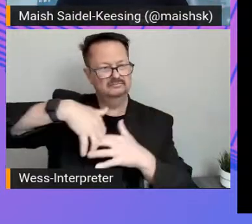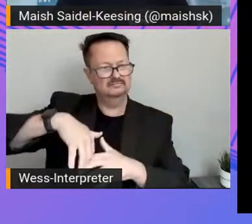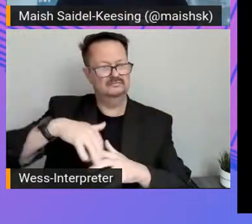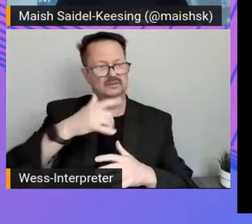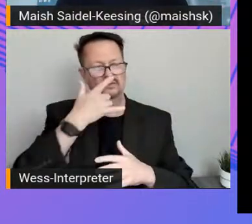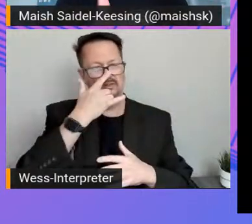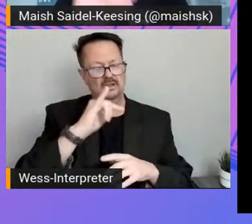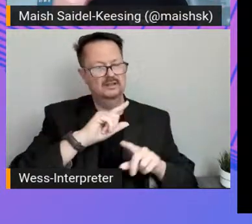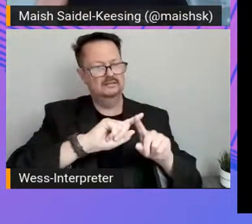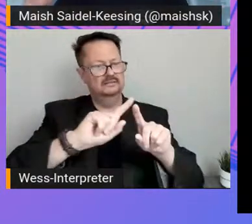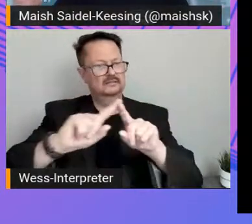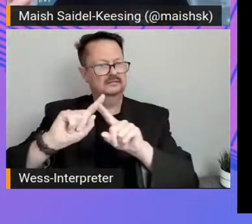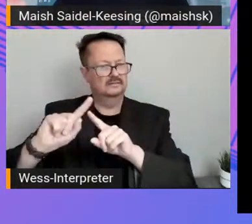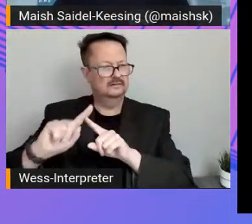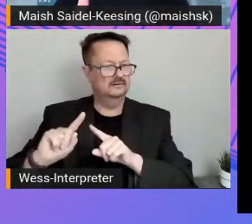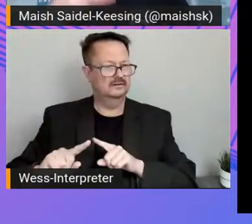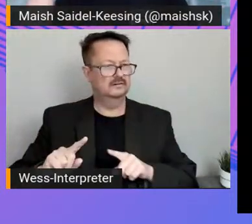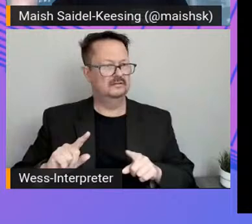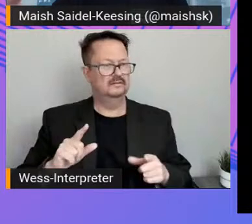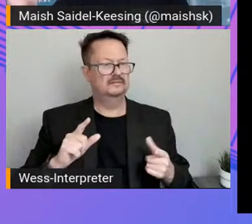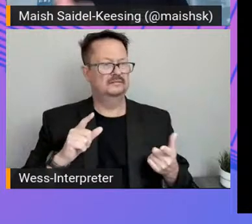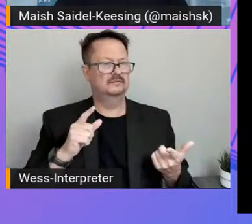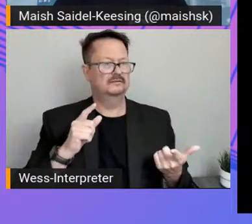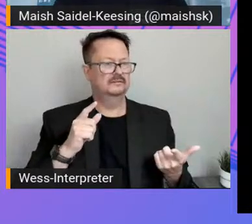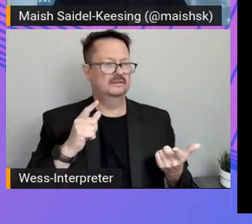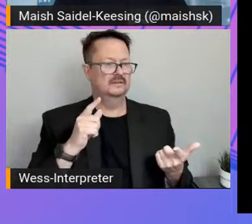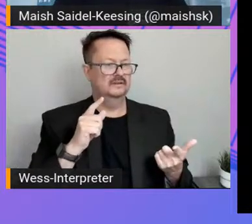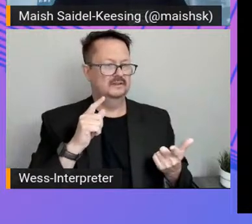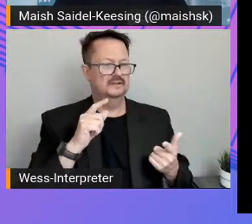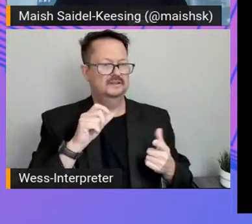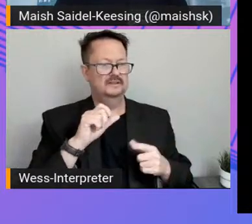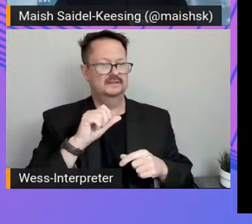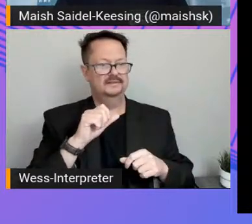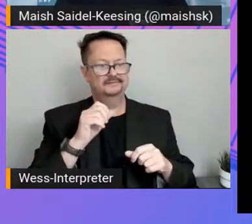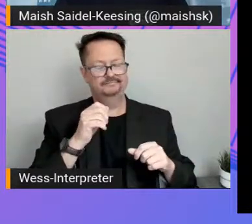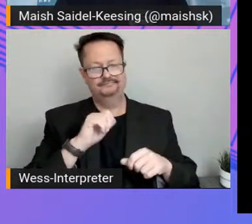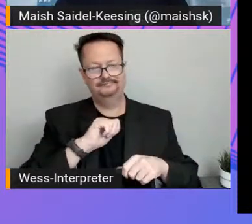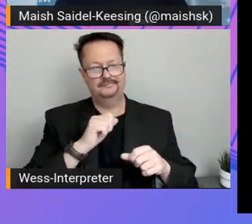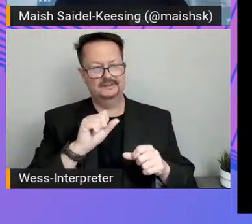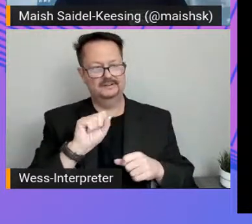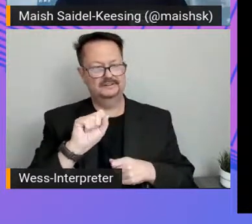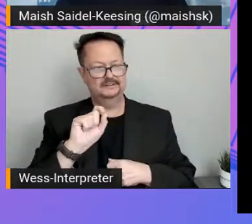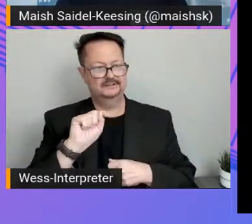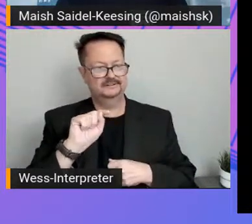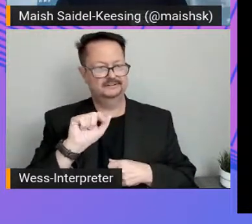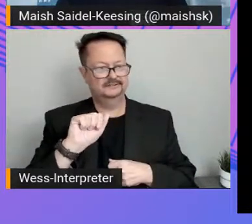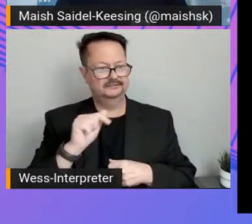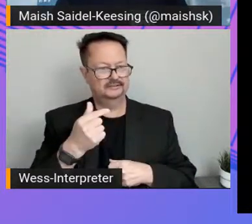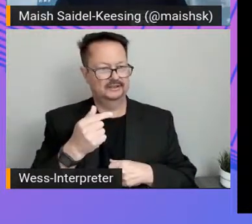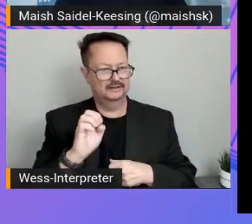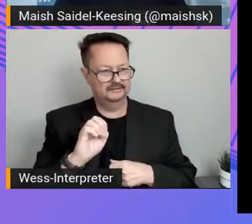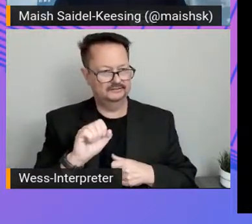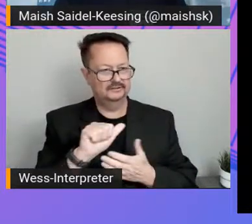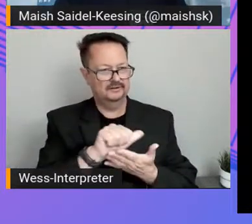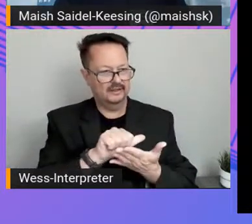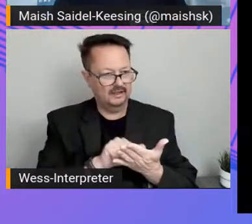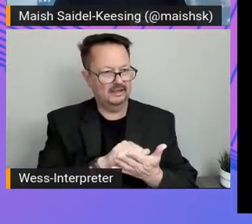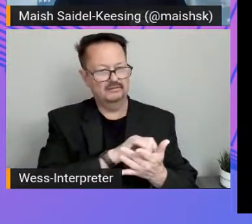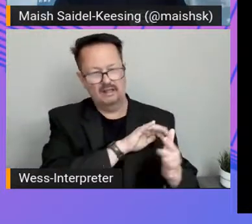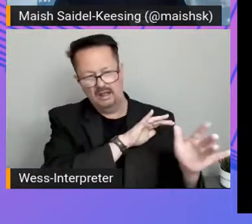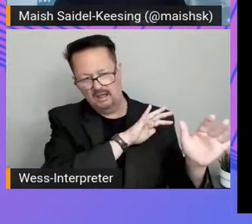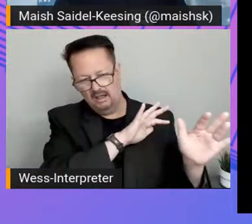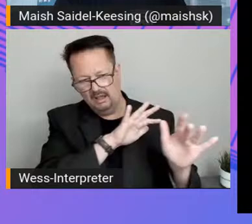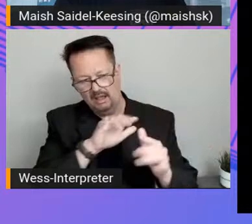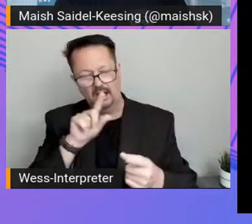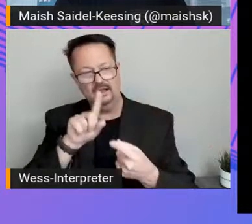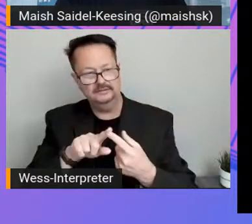different environments, from your dev teams to staging account, et cetera, and further on until you get to production in front of your customers? Yeah, good